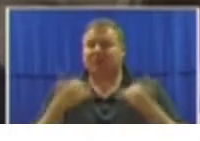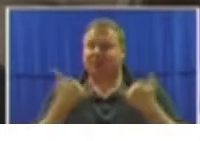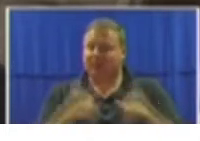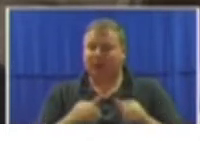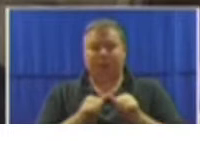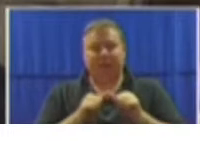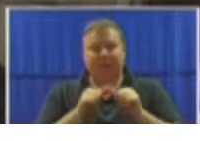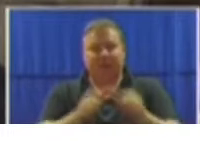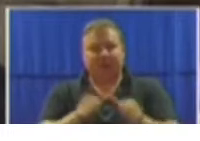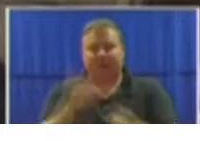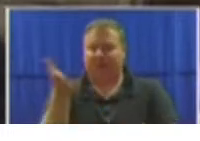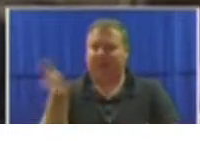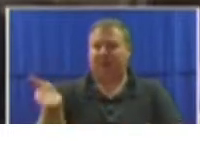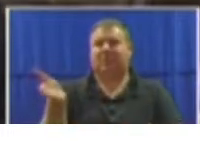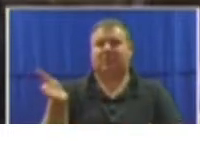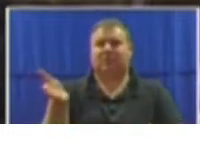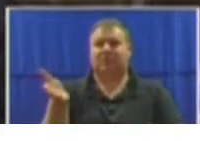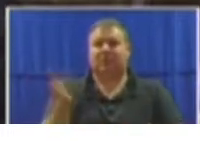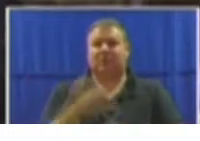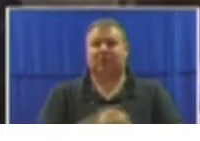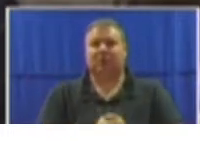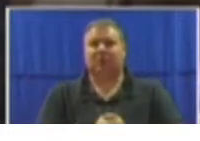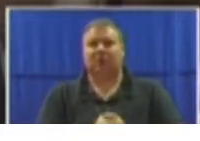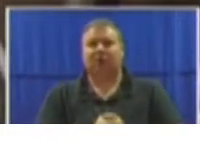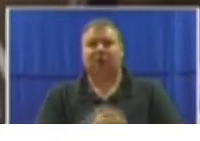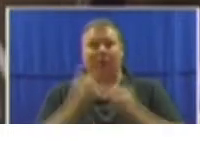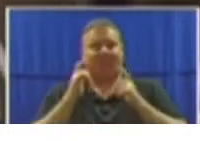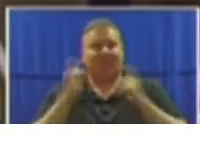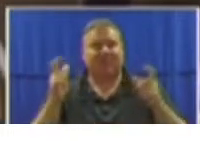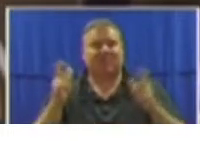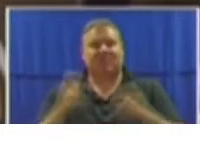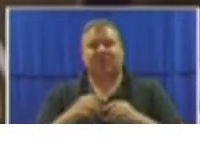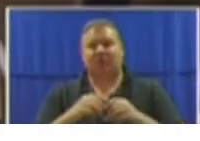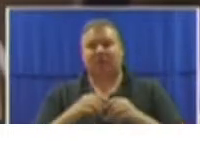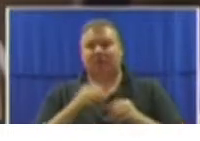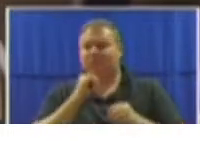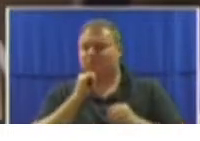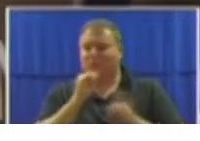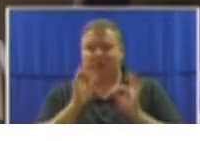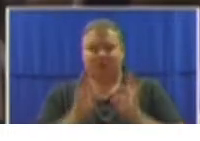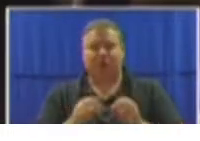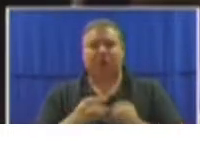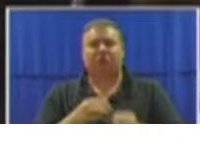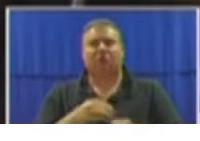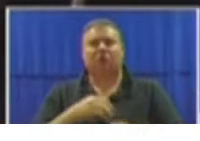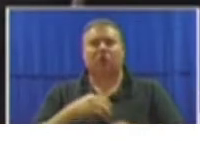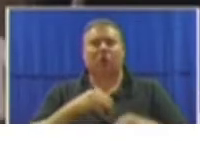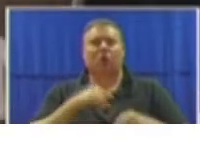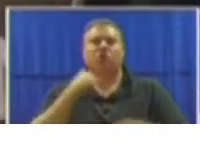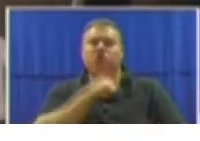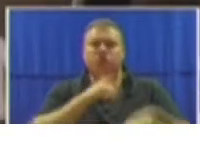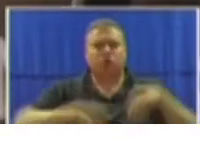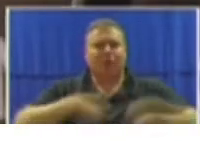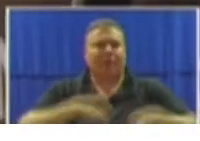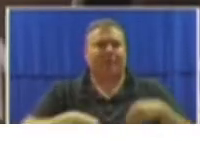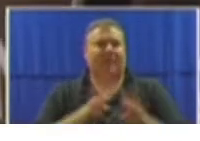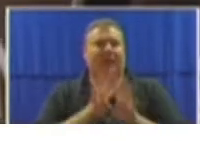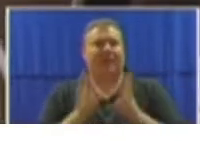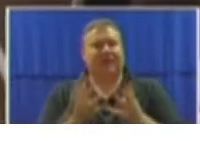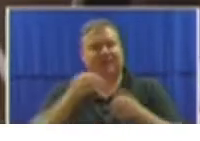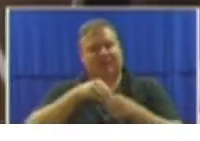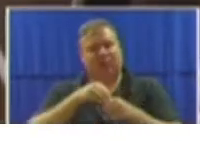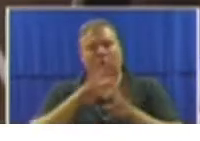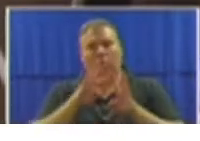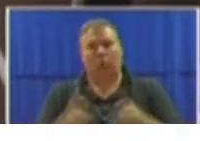this. The largest, most inefficient, and one of the most corrupt cabinets in the world.